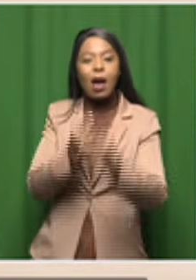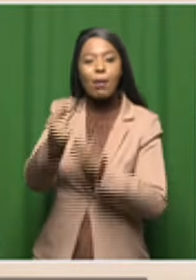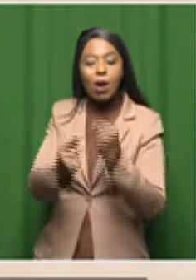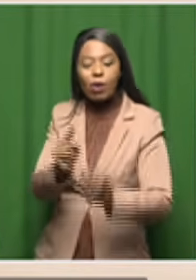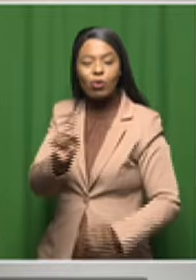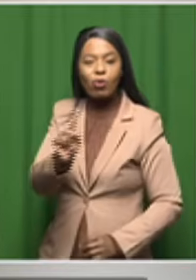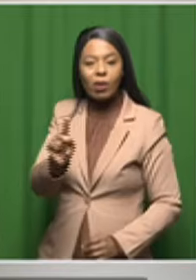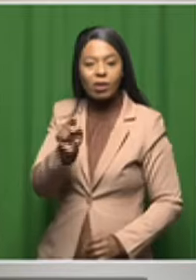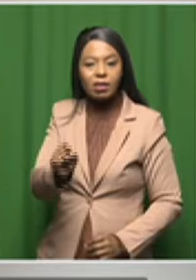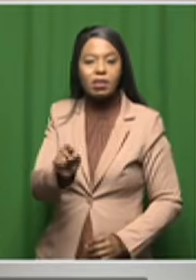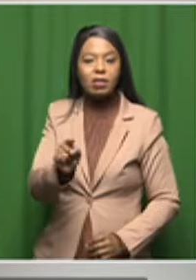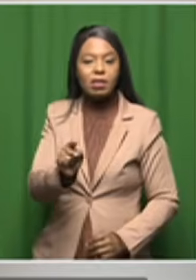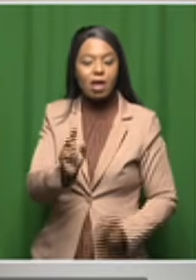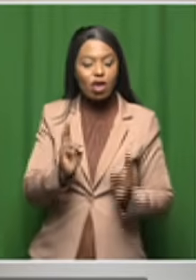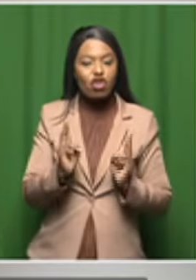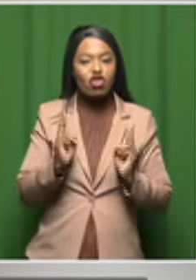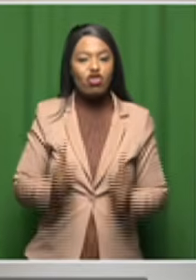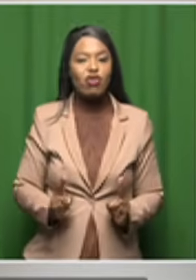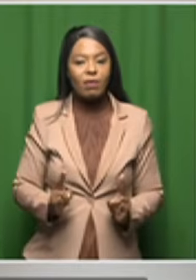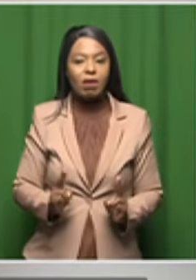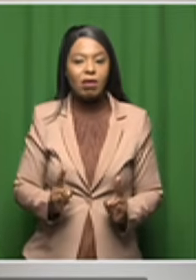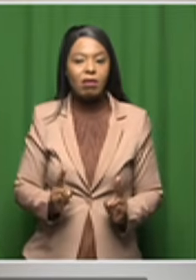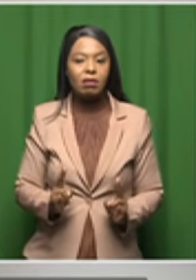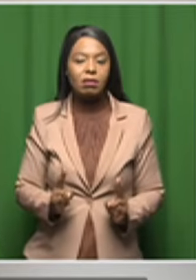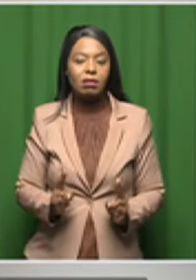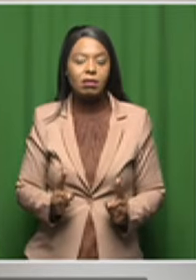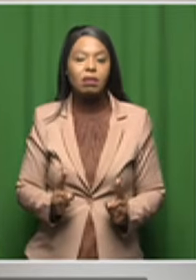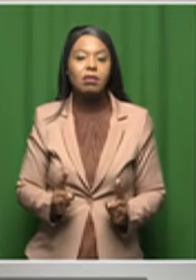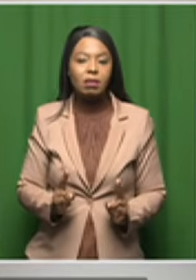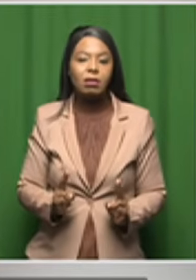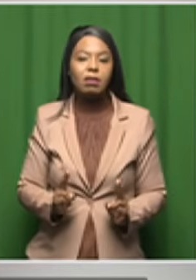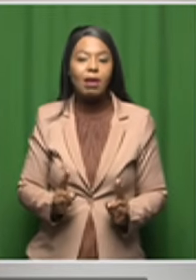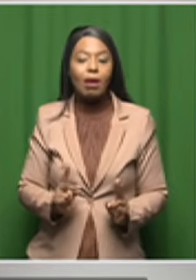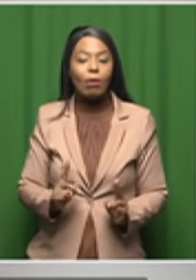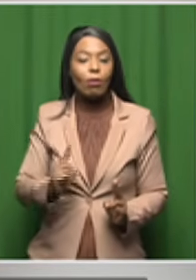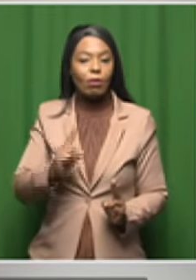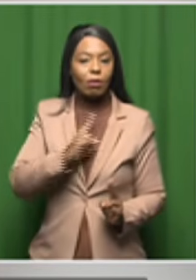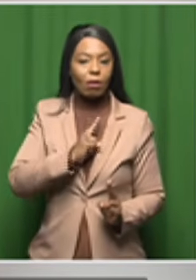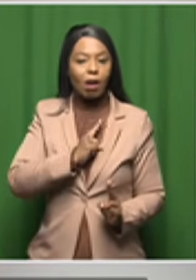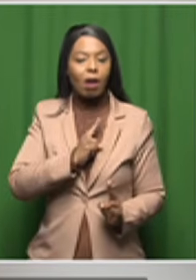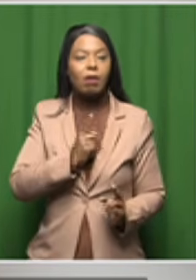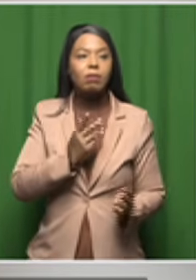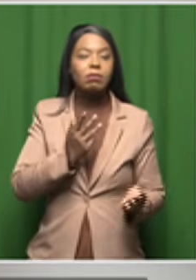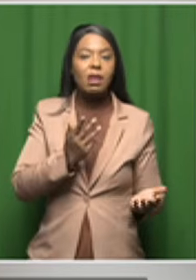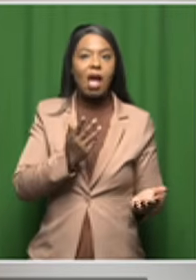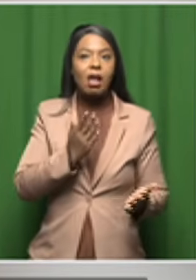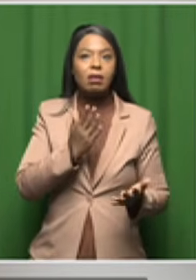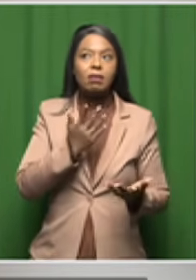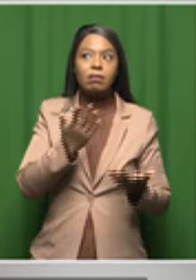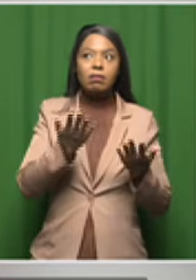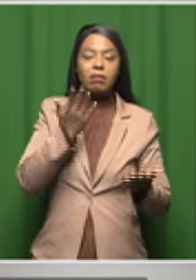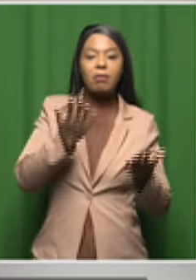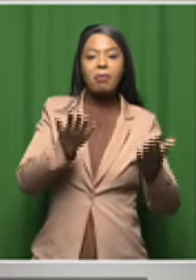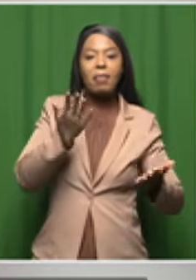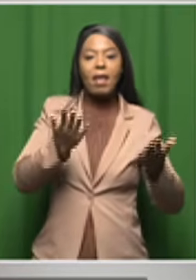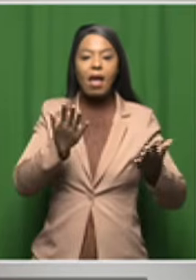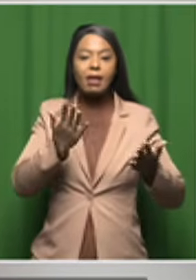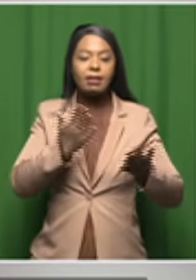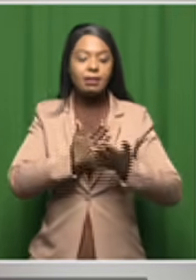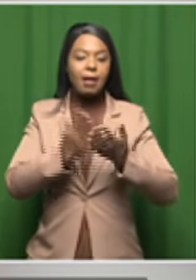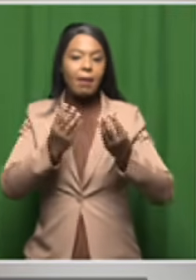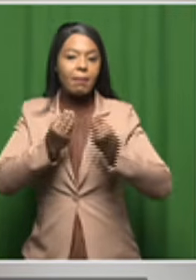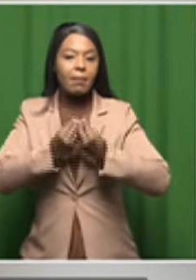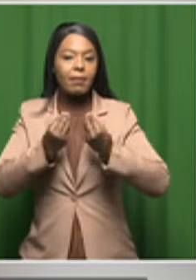It's a very safe space where we go out and deal with something that is on the end of